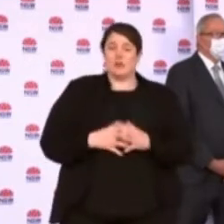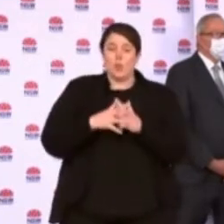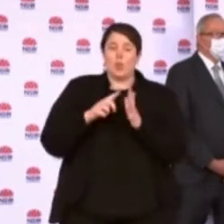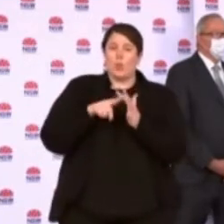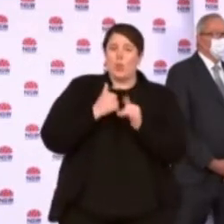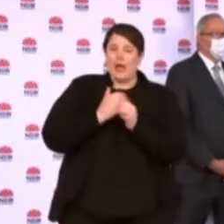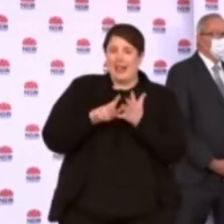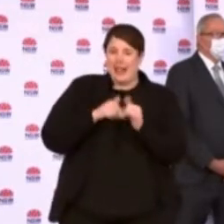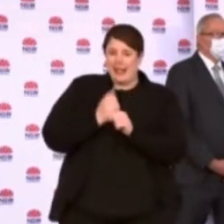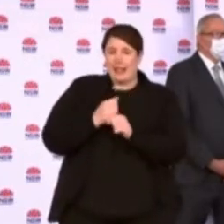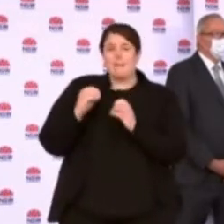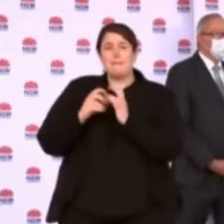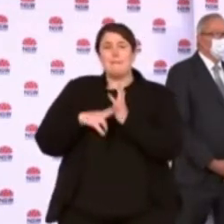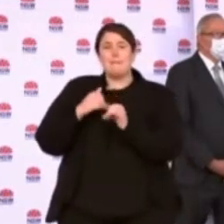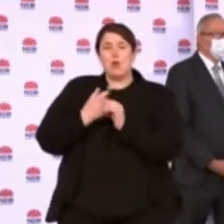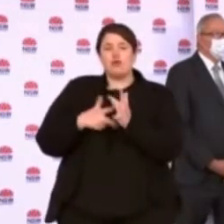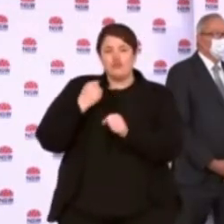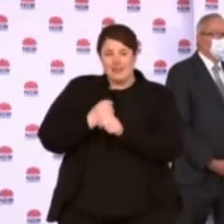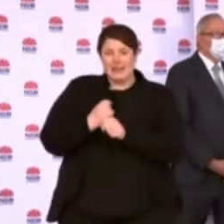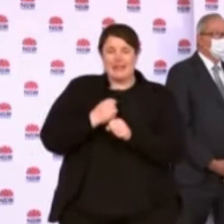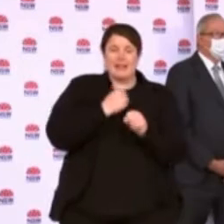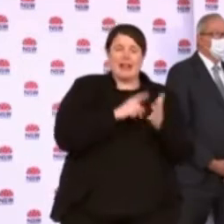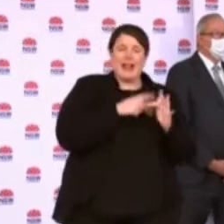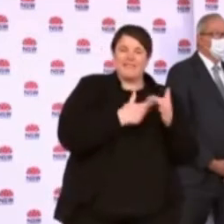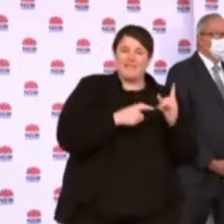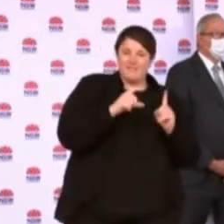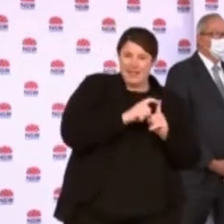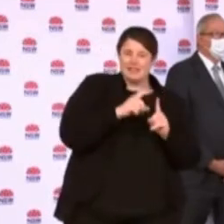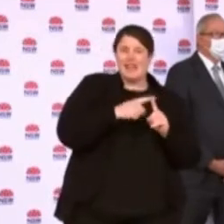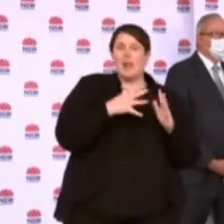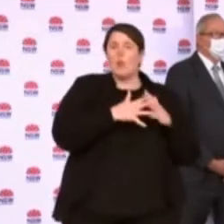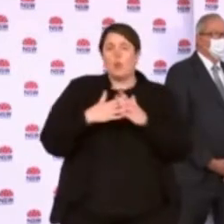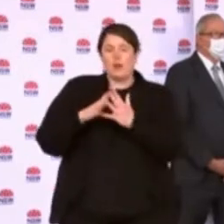Wakeley, Bonnyrigg, Glenfield and West Hoxton.